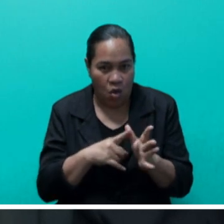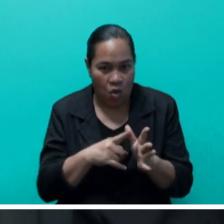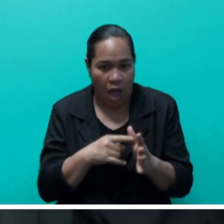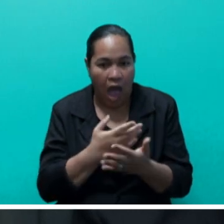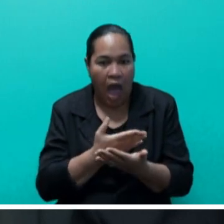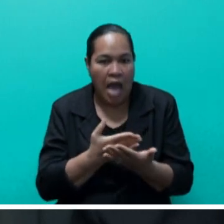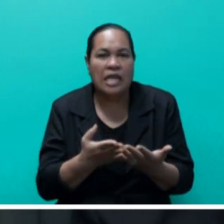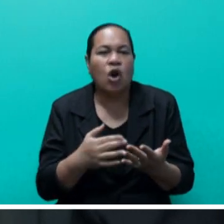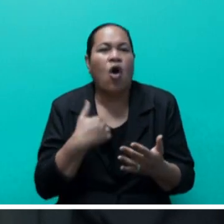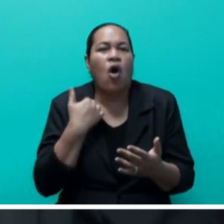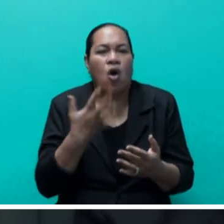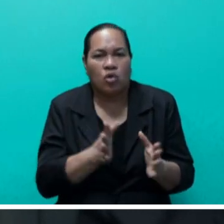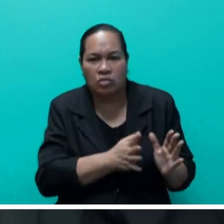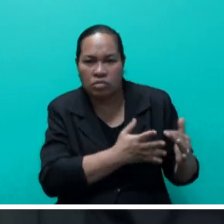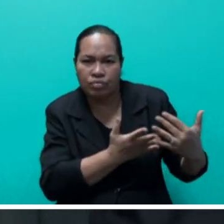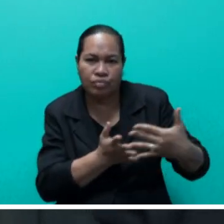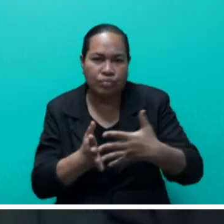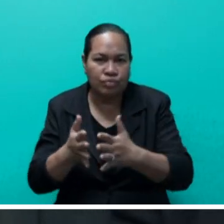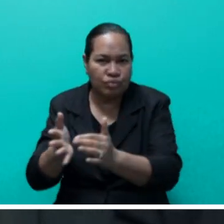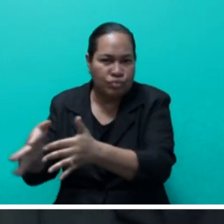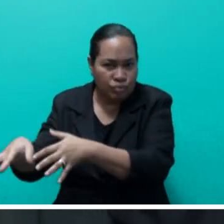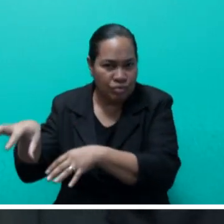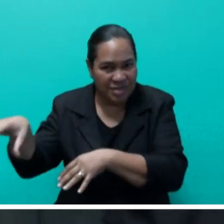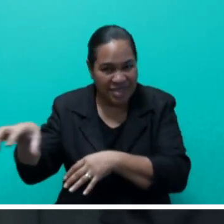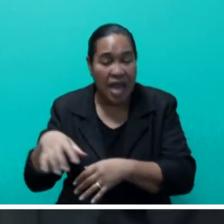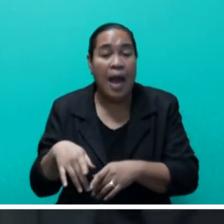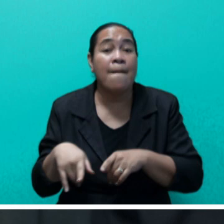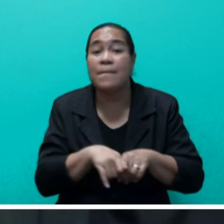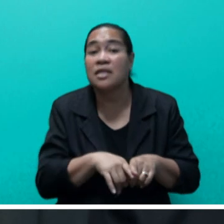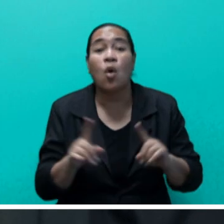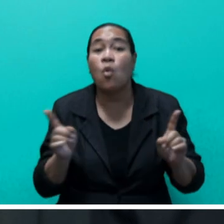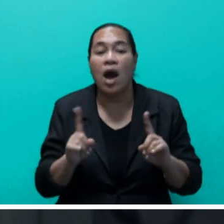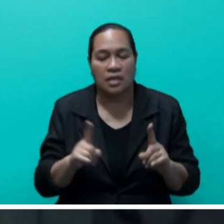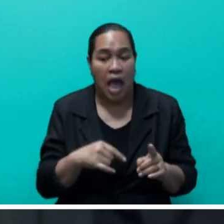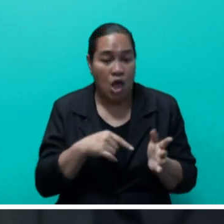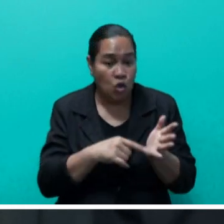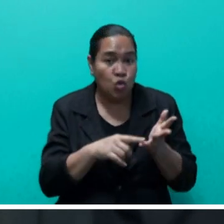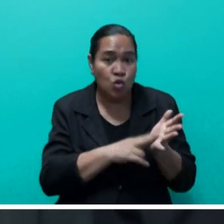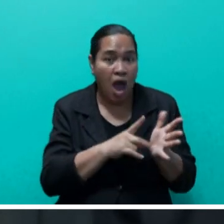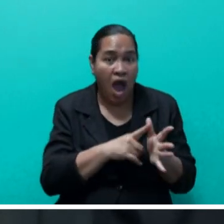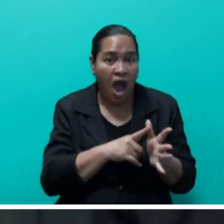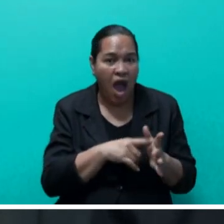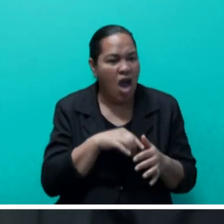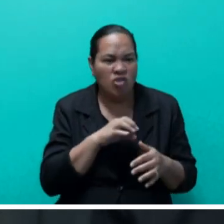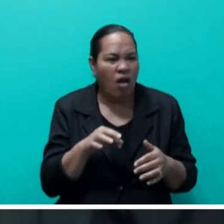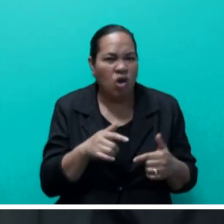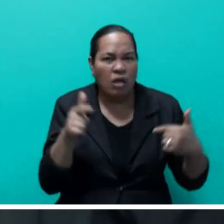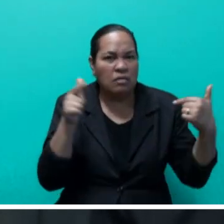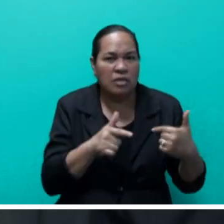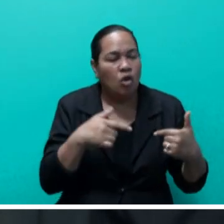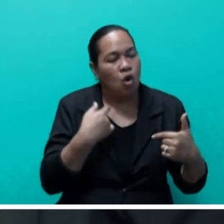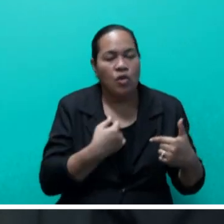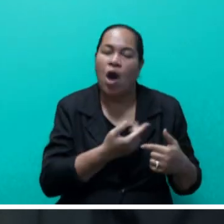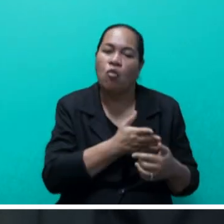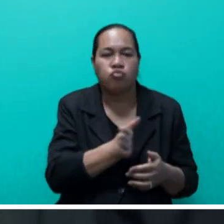species. In layman's terms, this means that tuna knows no boundaries and they move around